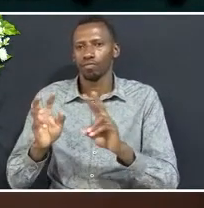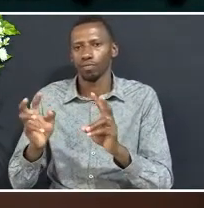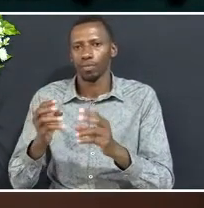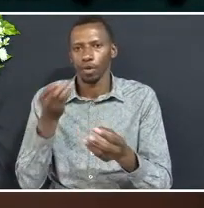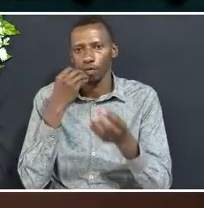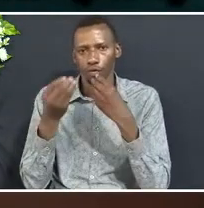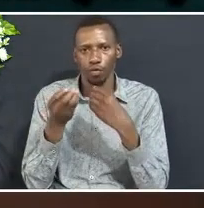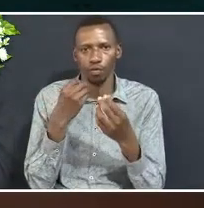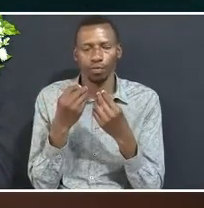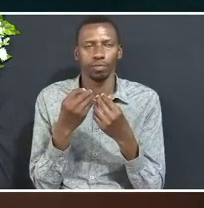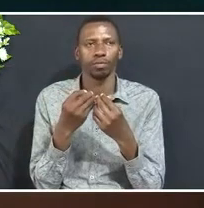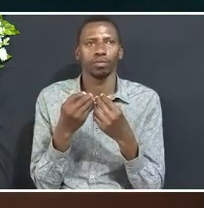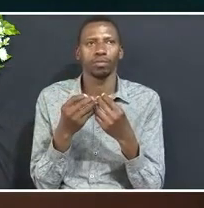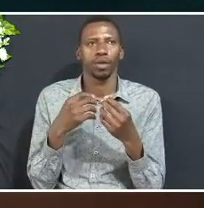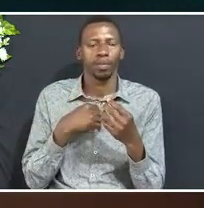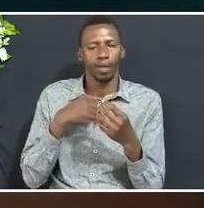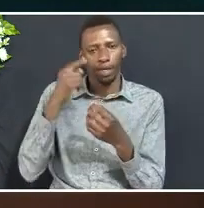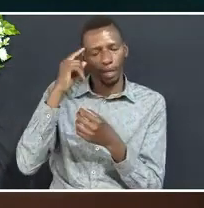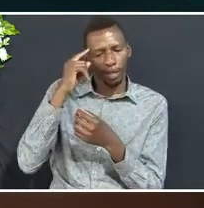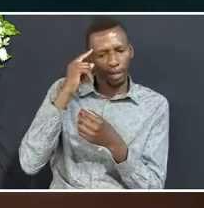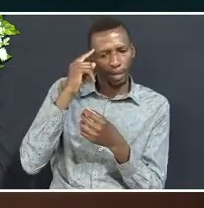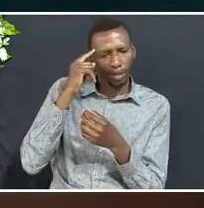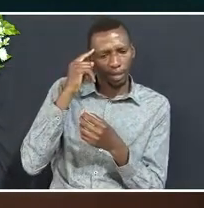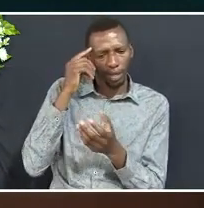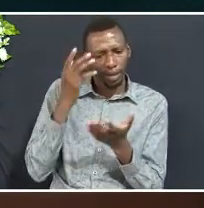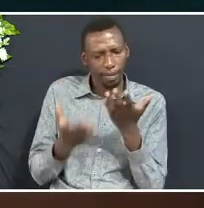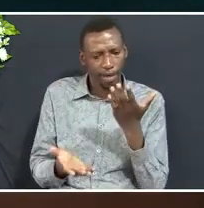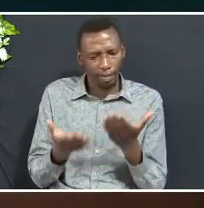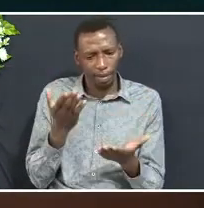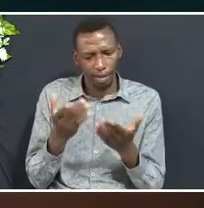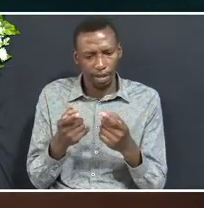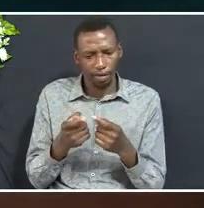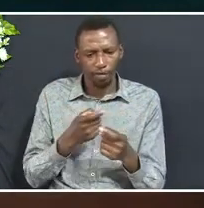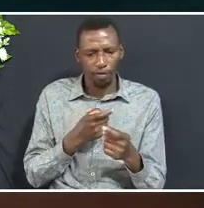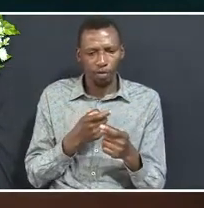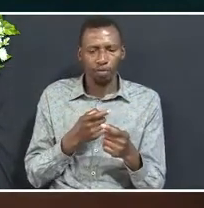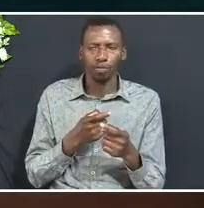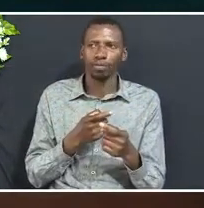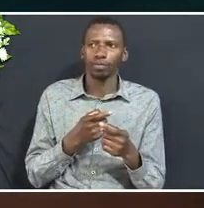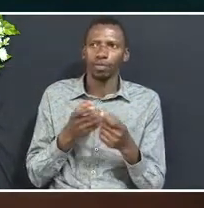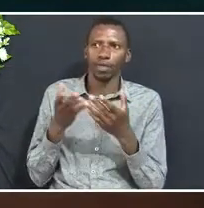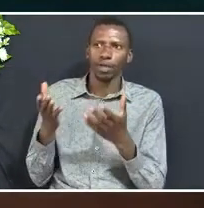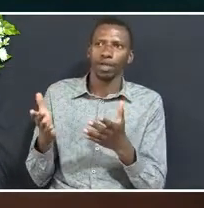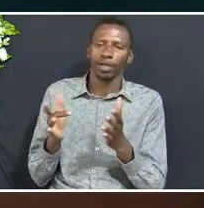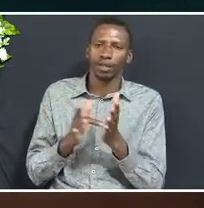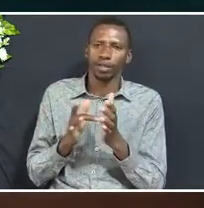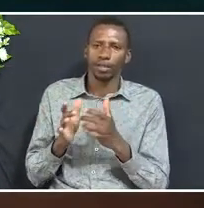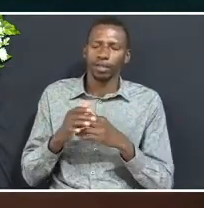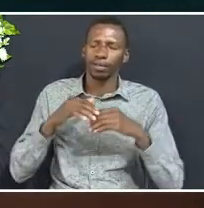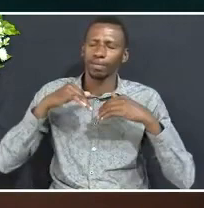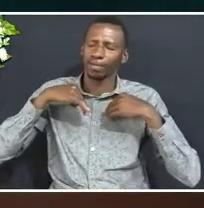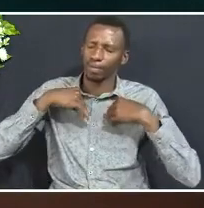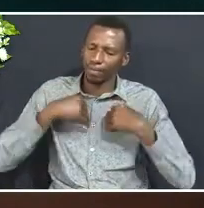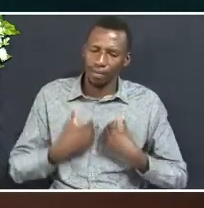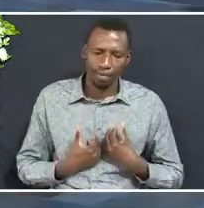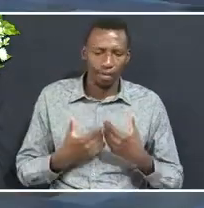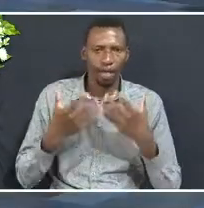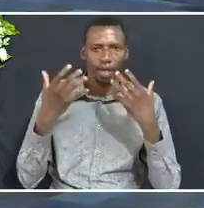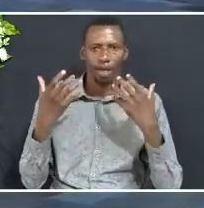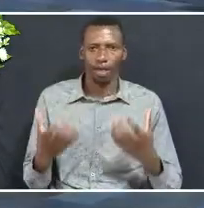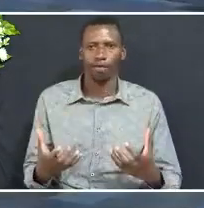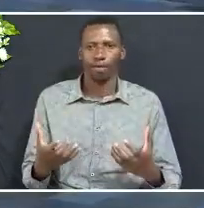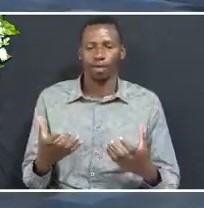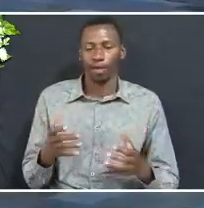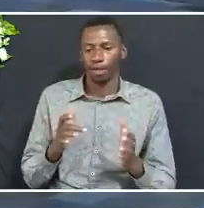food, it seemed from the outlook that Jesus was so tired, and being their